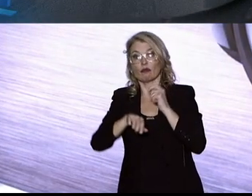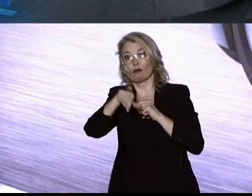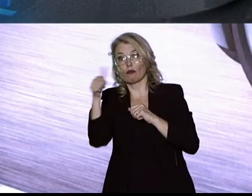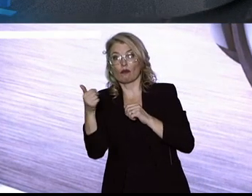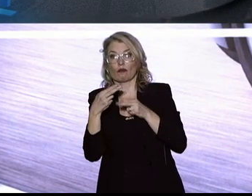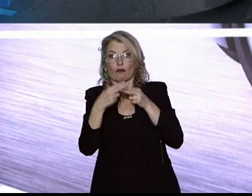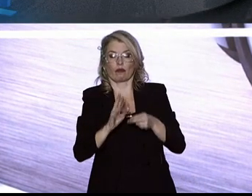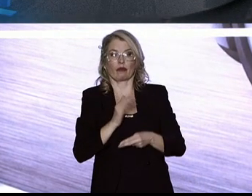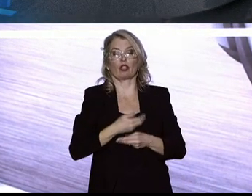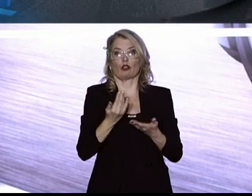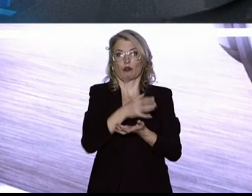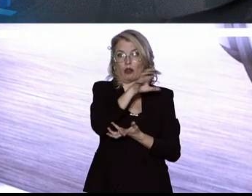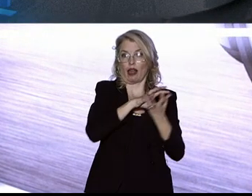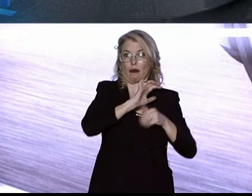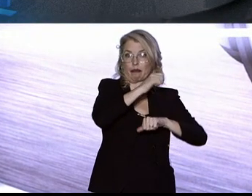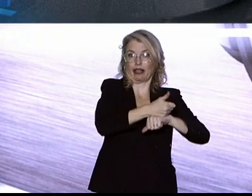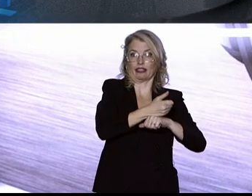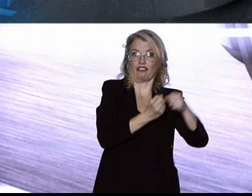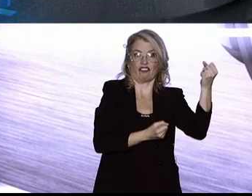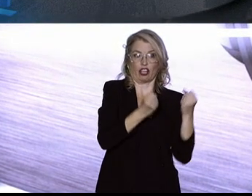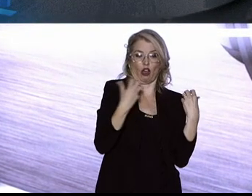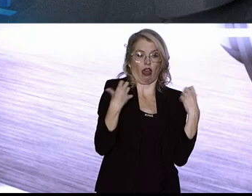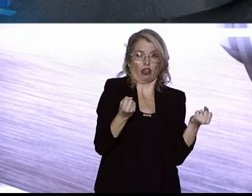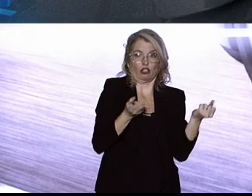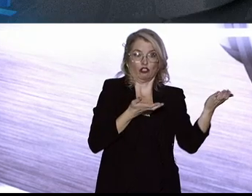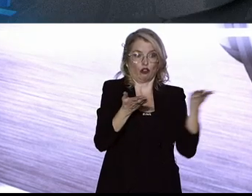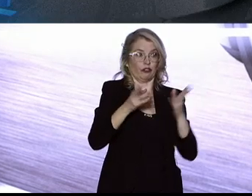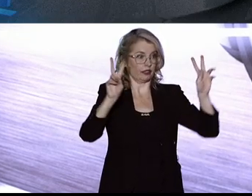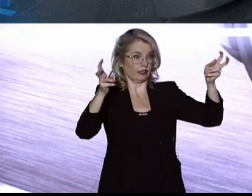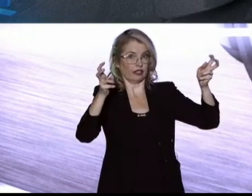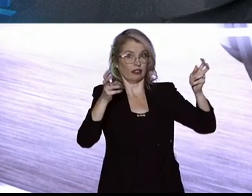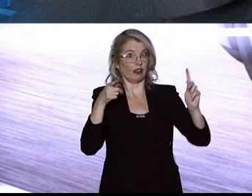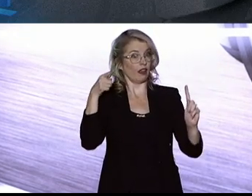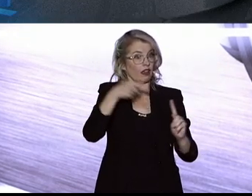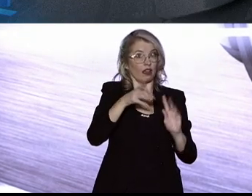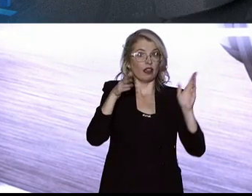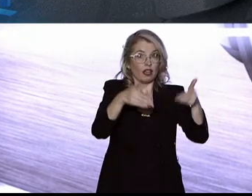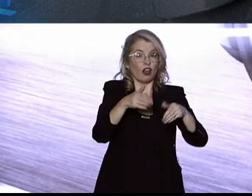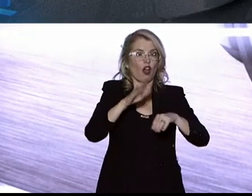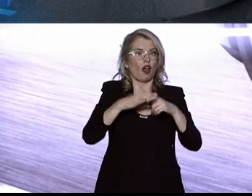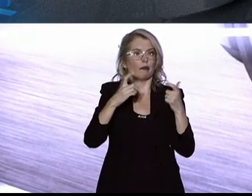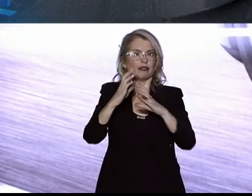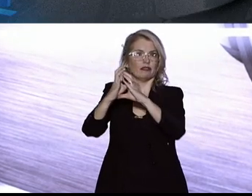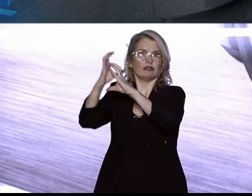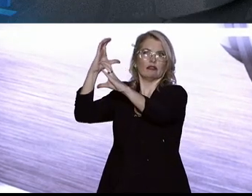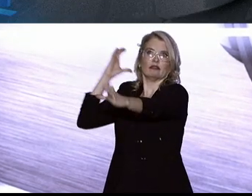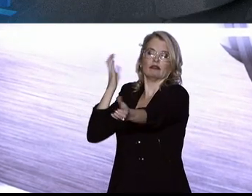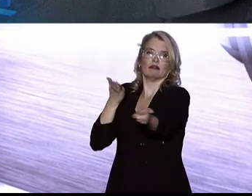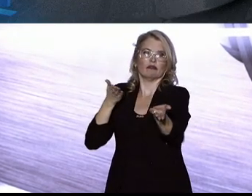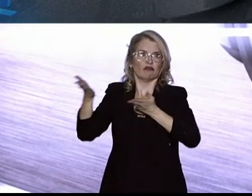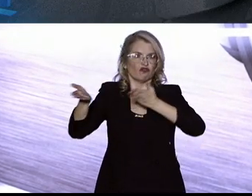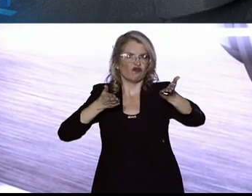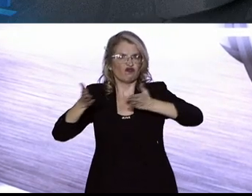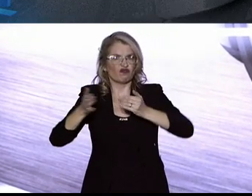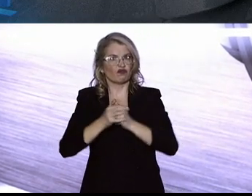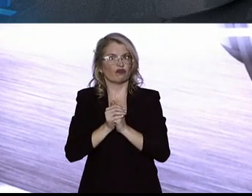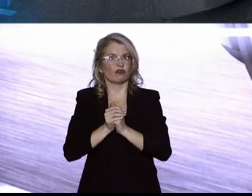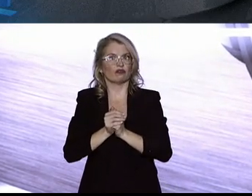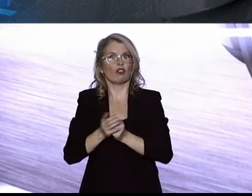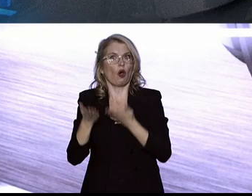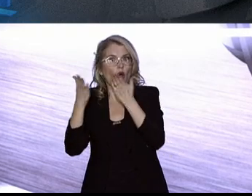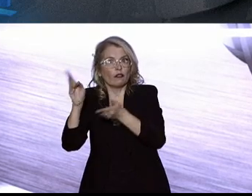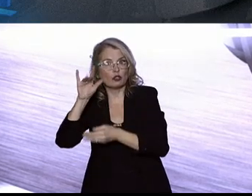is our new cloud-based vehicle health service aimed at fleet operators. These offer tools such